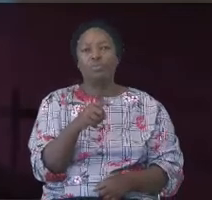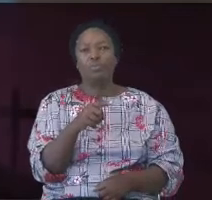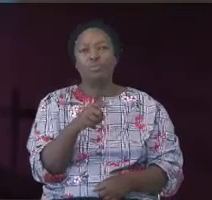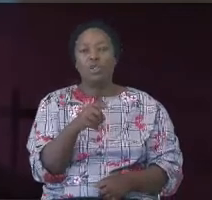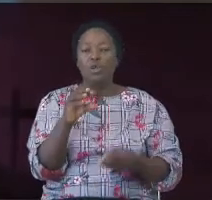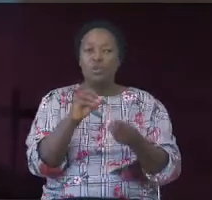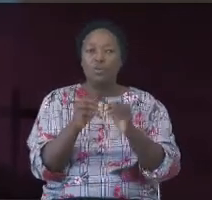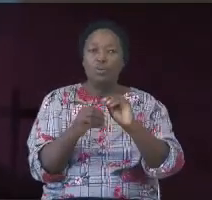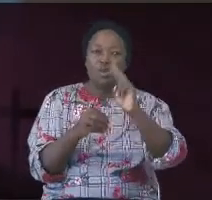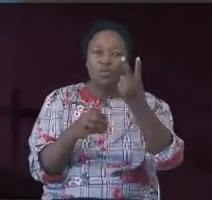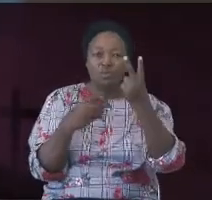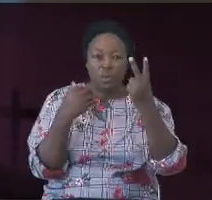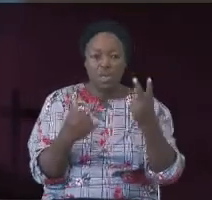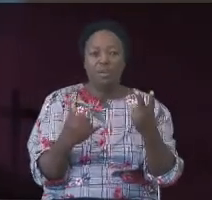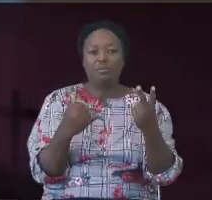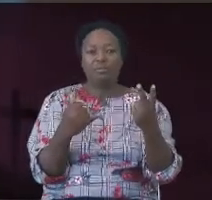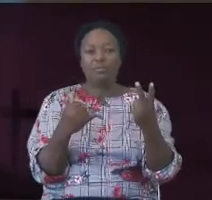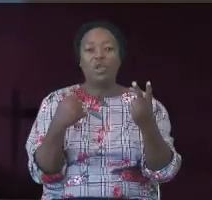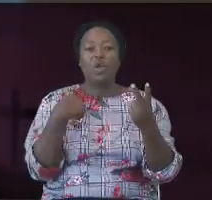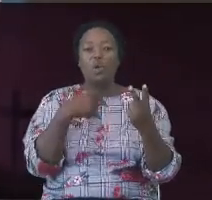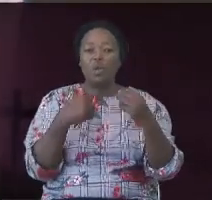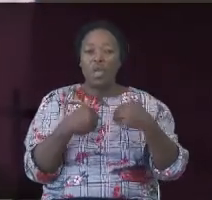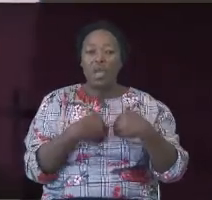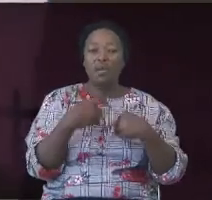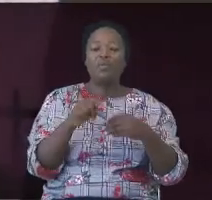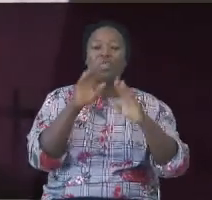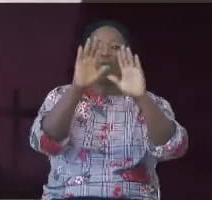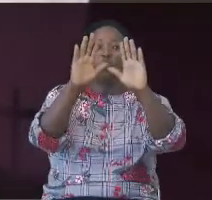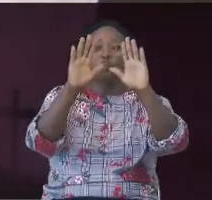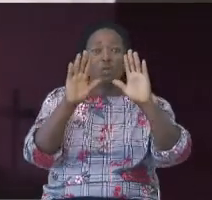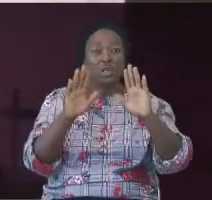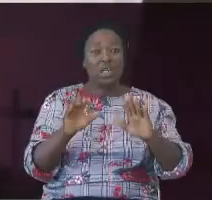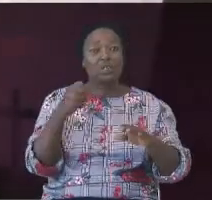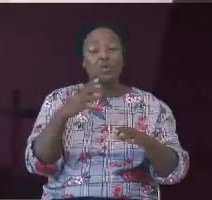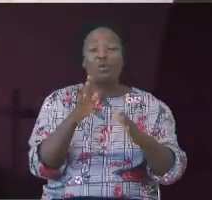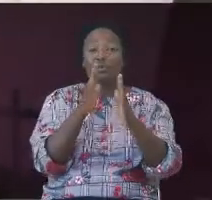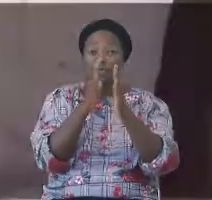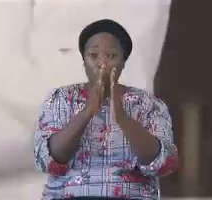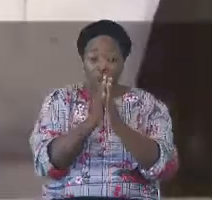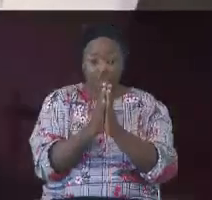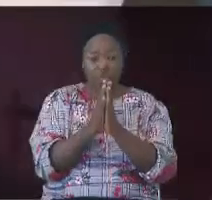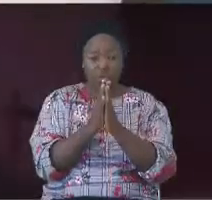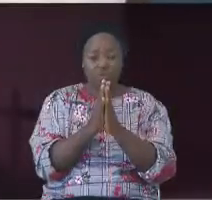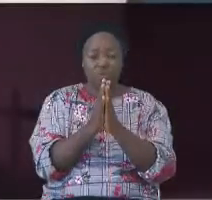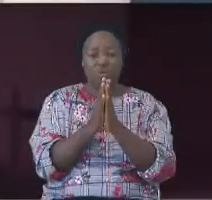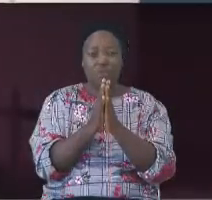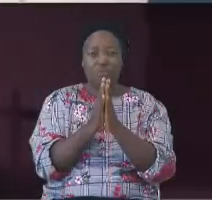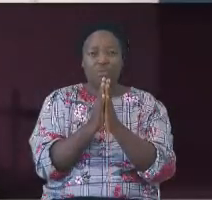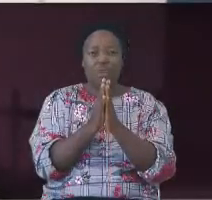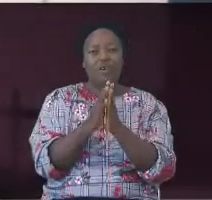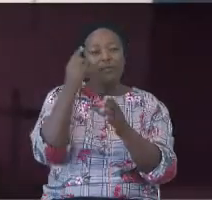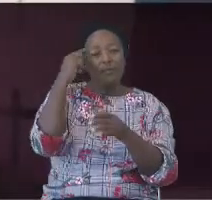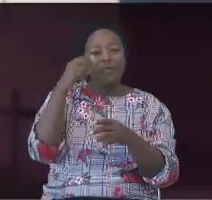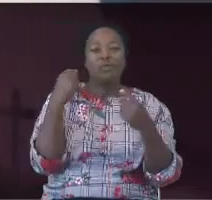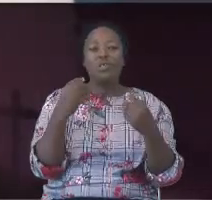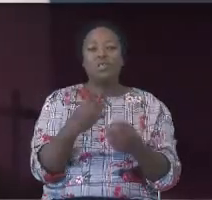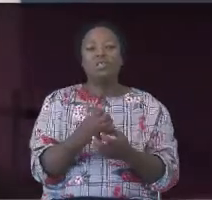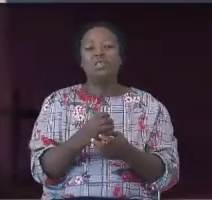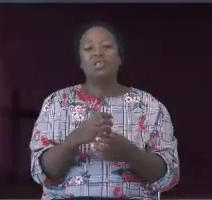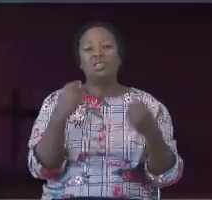suffering for your sake number two now in number two we have the wonder of